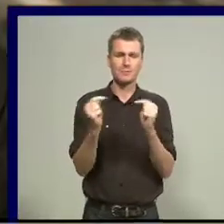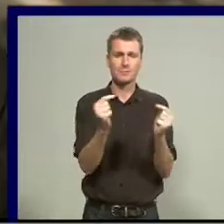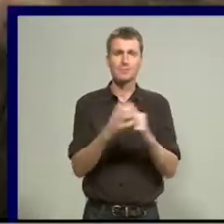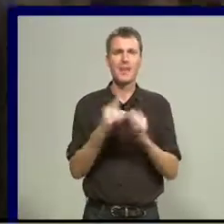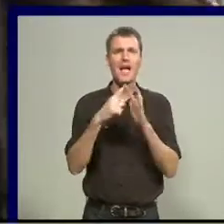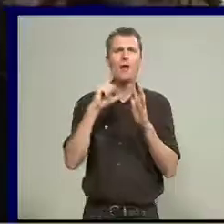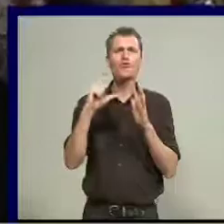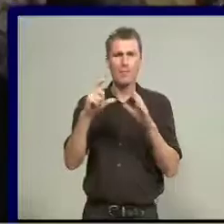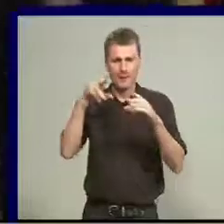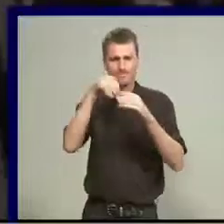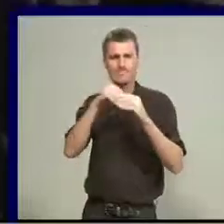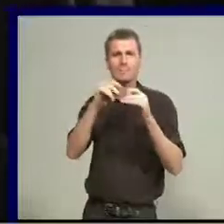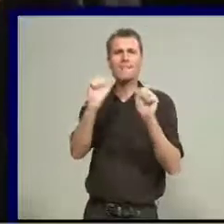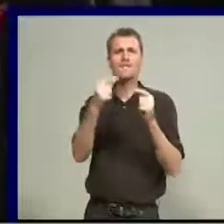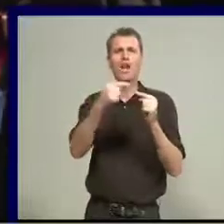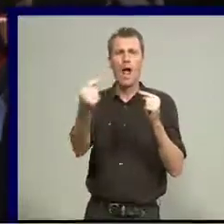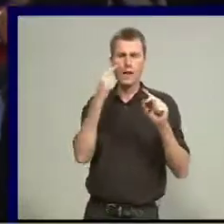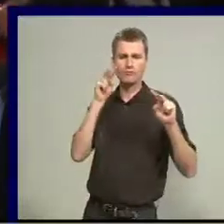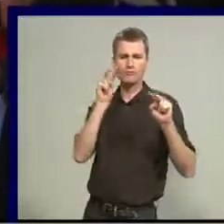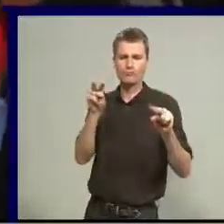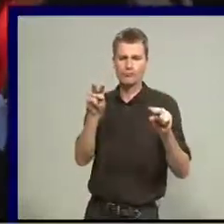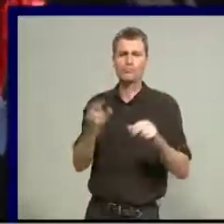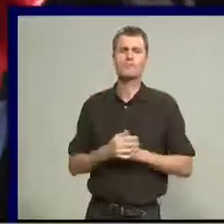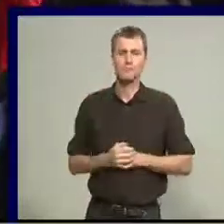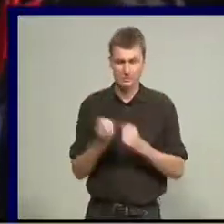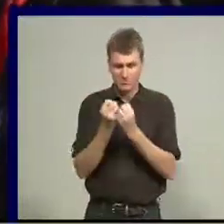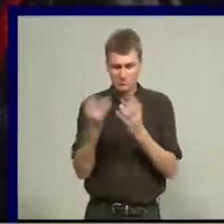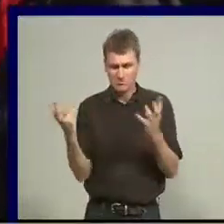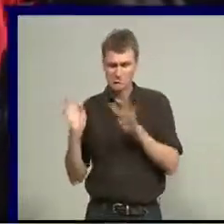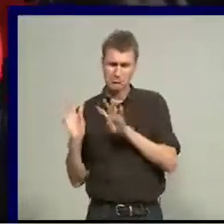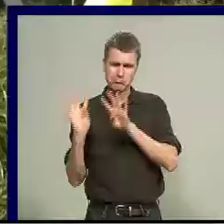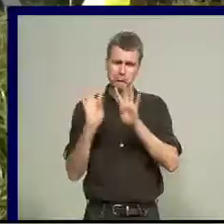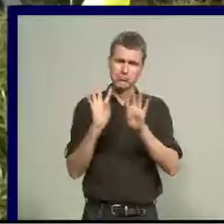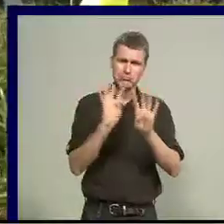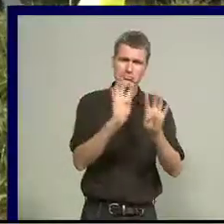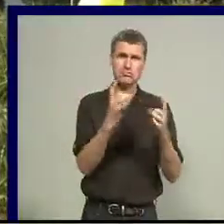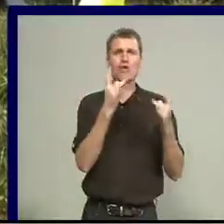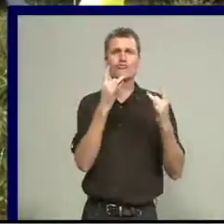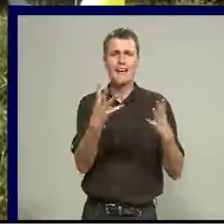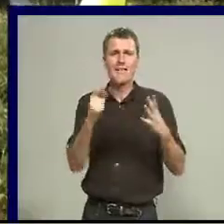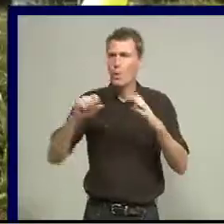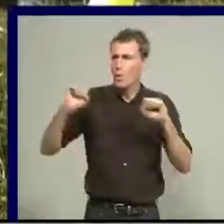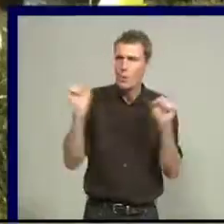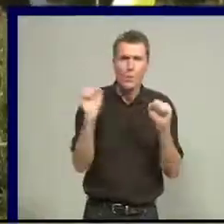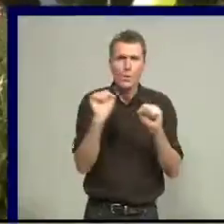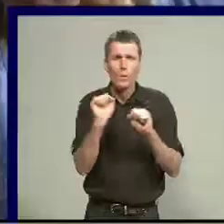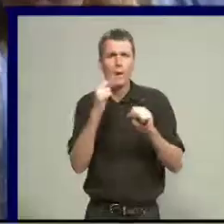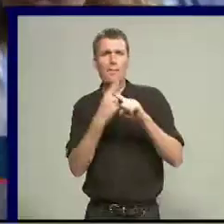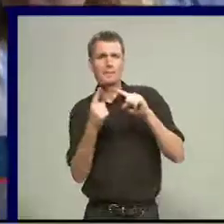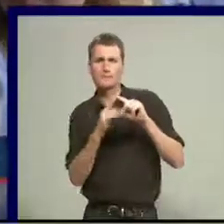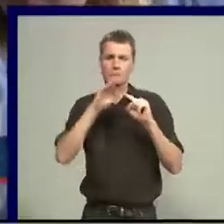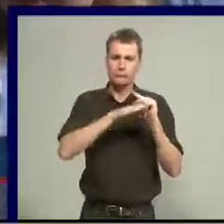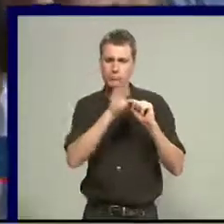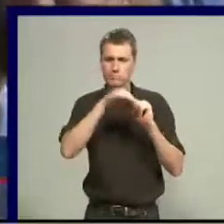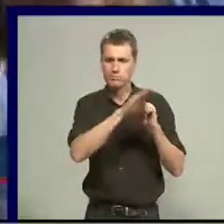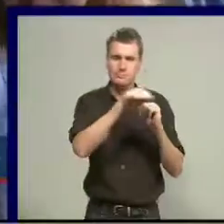line. By the dozens, they lined up ready to tackle tough terrain and chilly winter conditions. If it's very